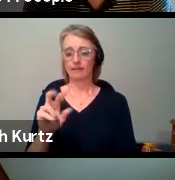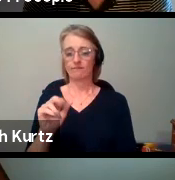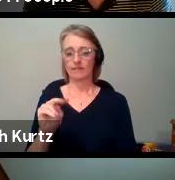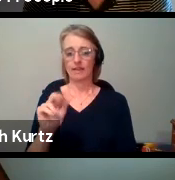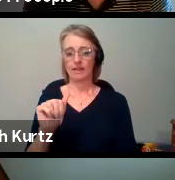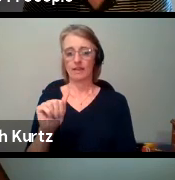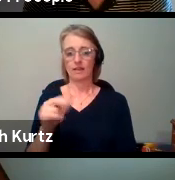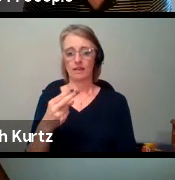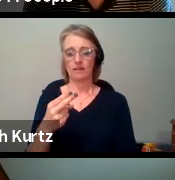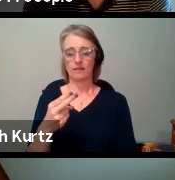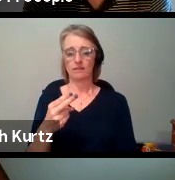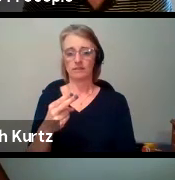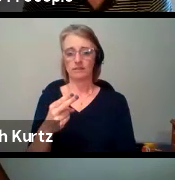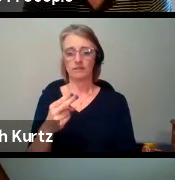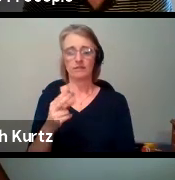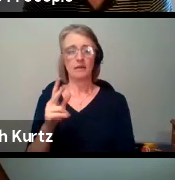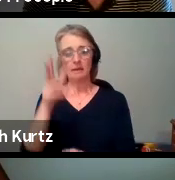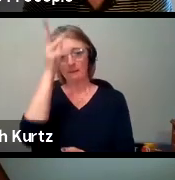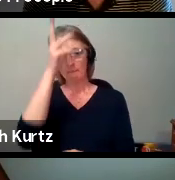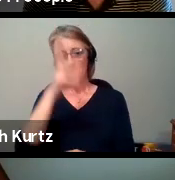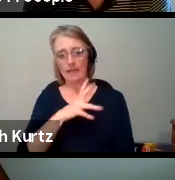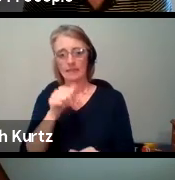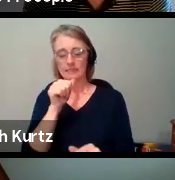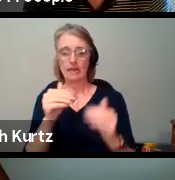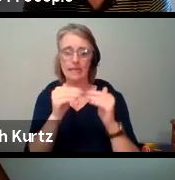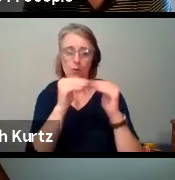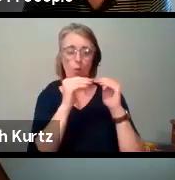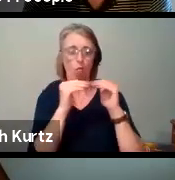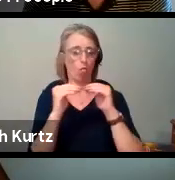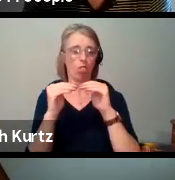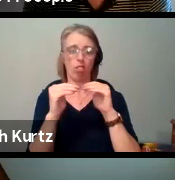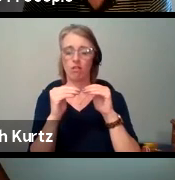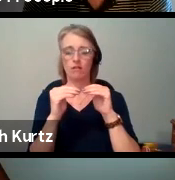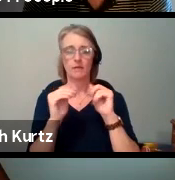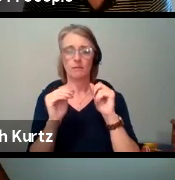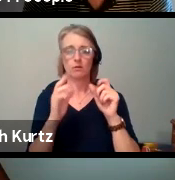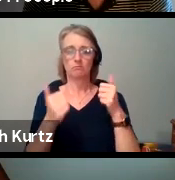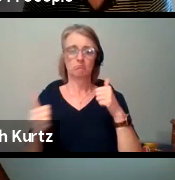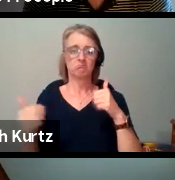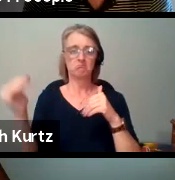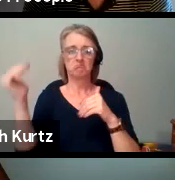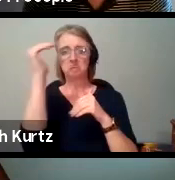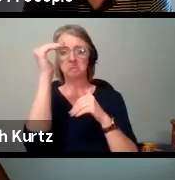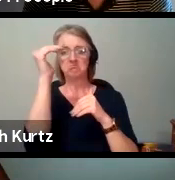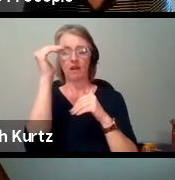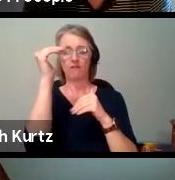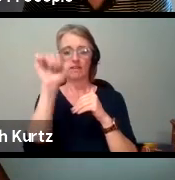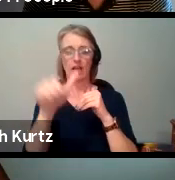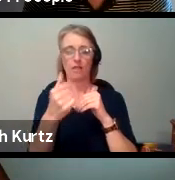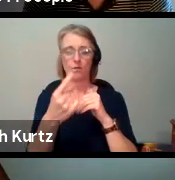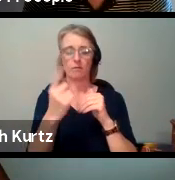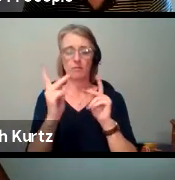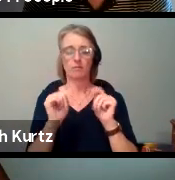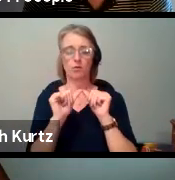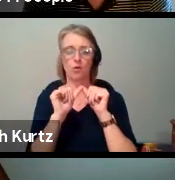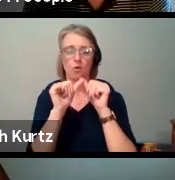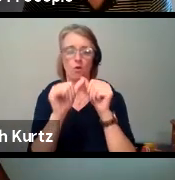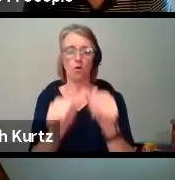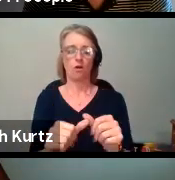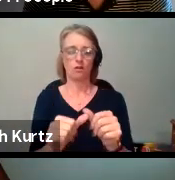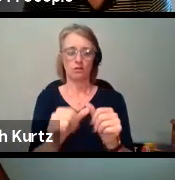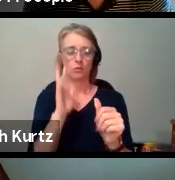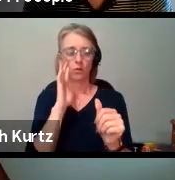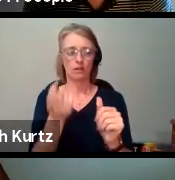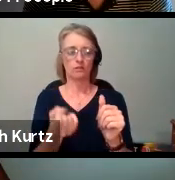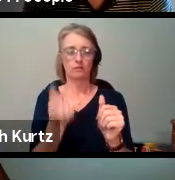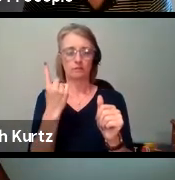men are not actually equal, one is superior to the other, or name it. As you go on, one of the things you understand